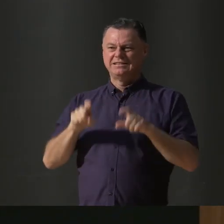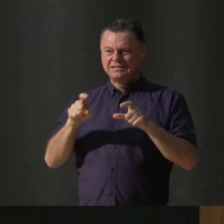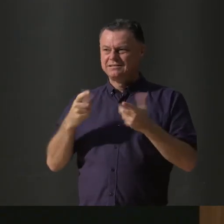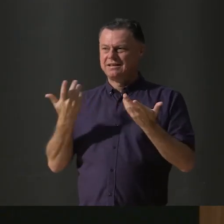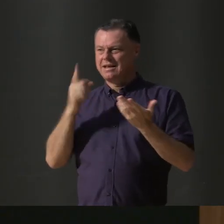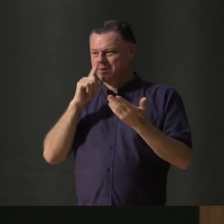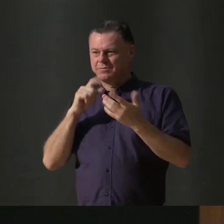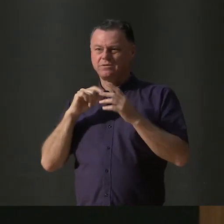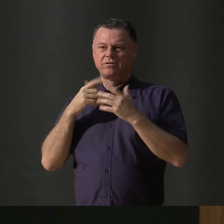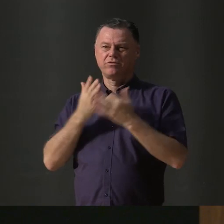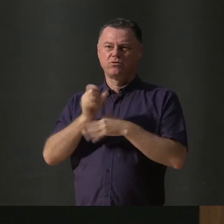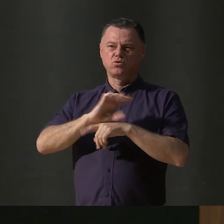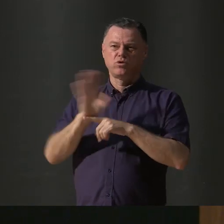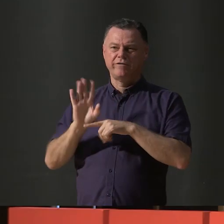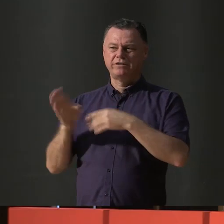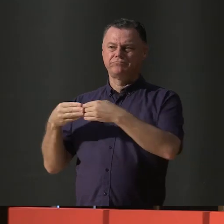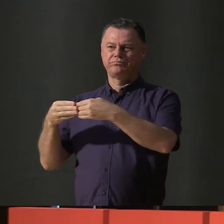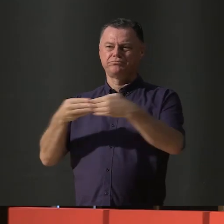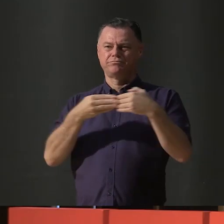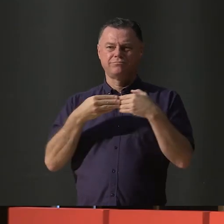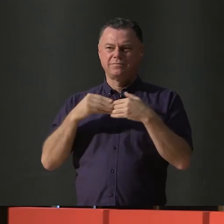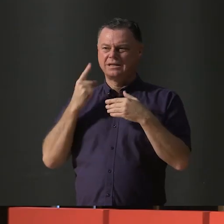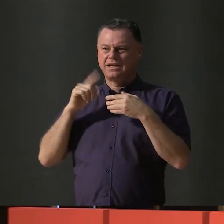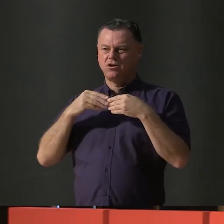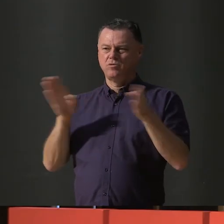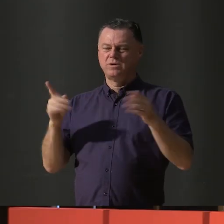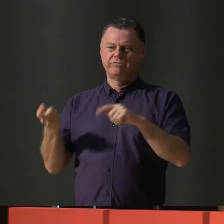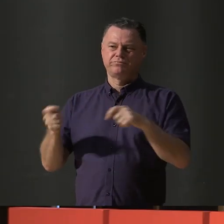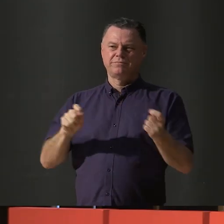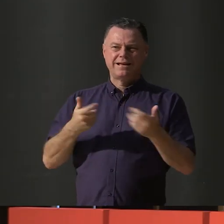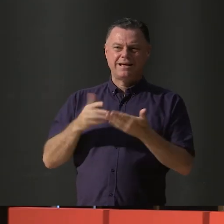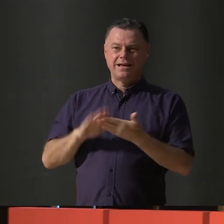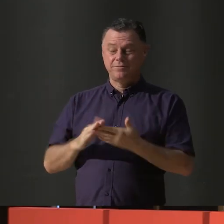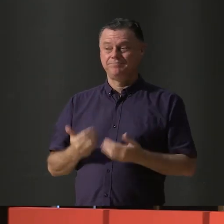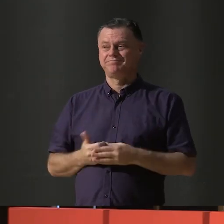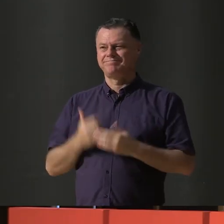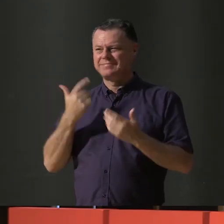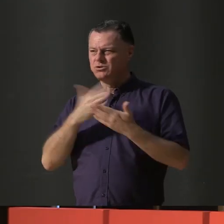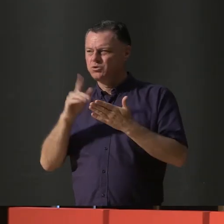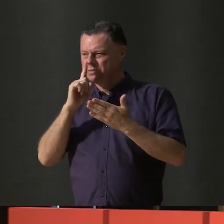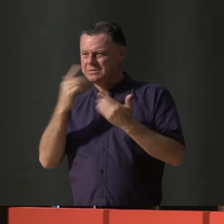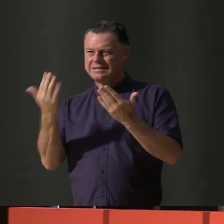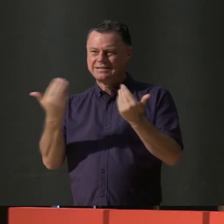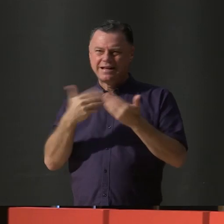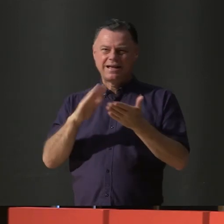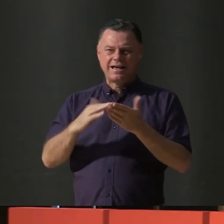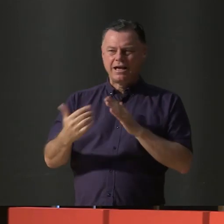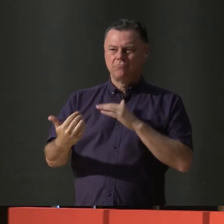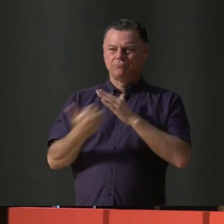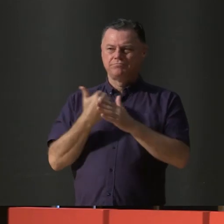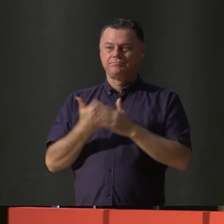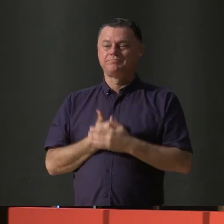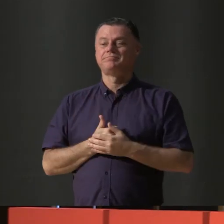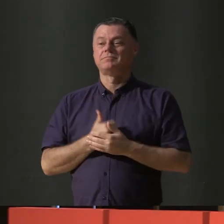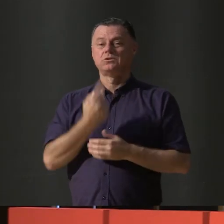new ways of engaging audiences. In fact, in 2020, at the start of the pandemic,